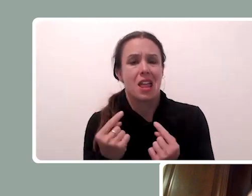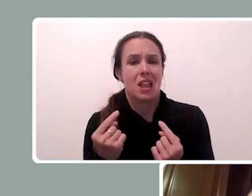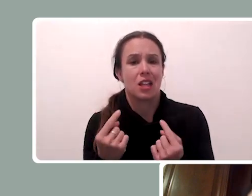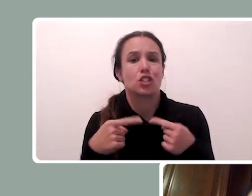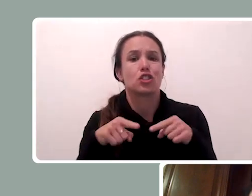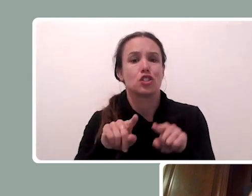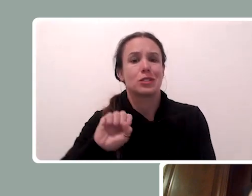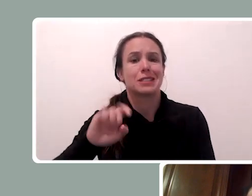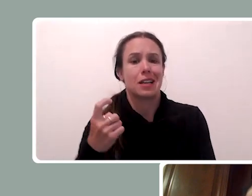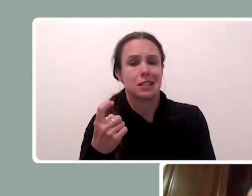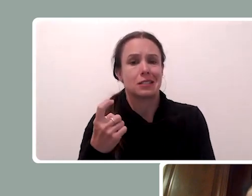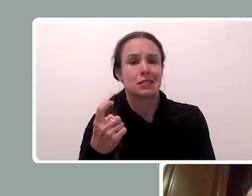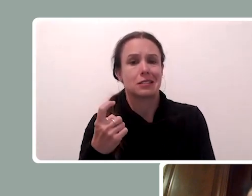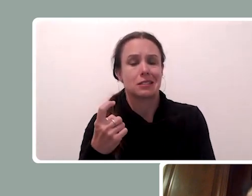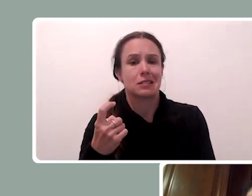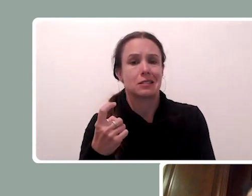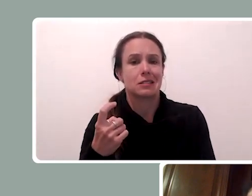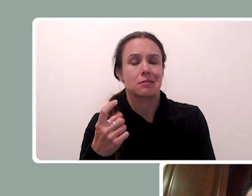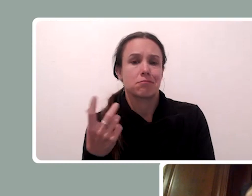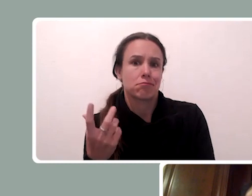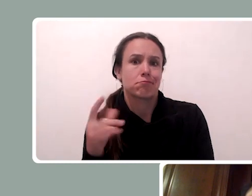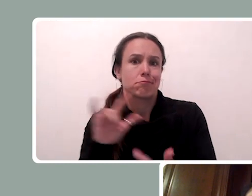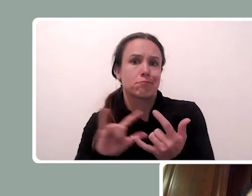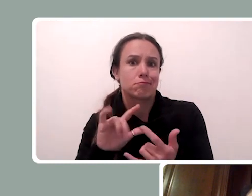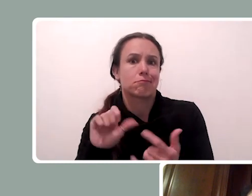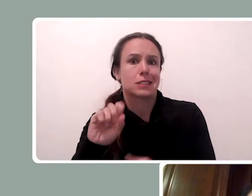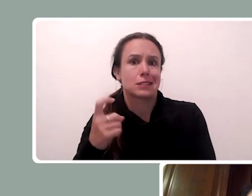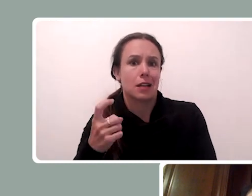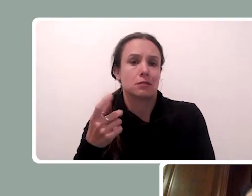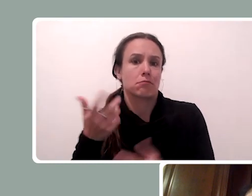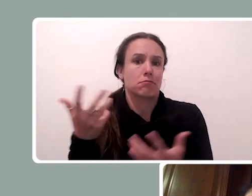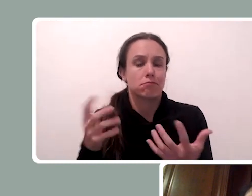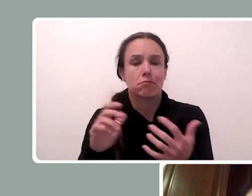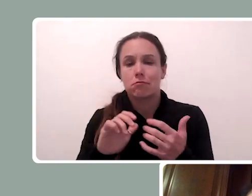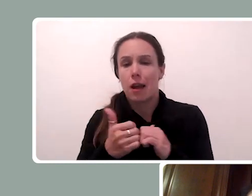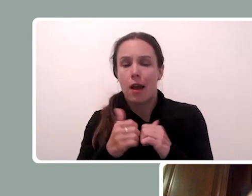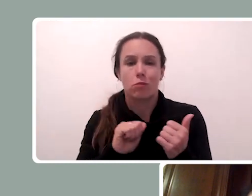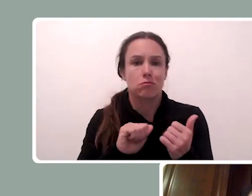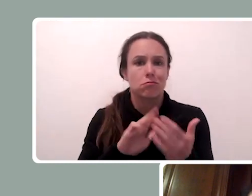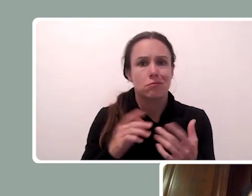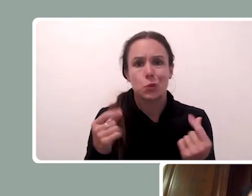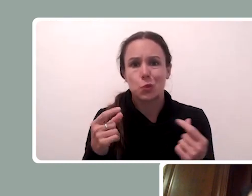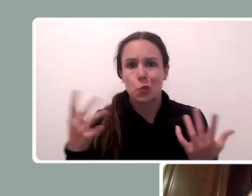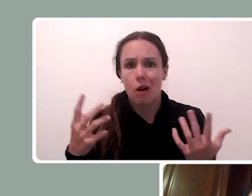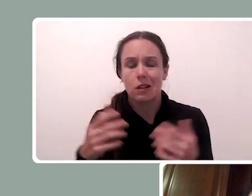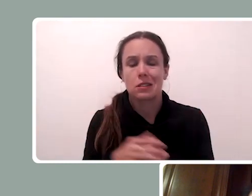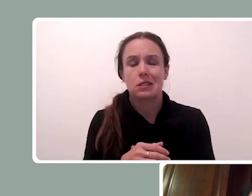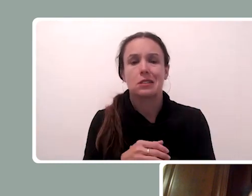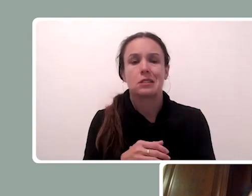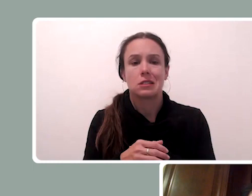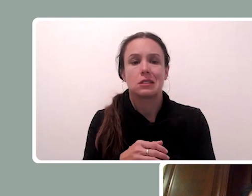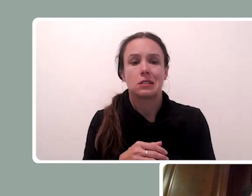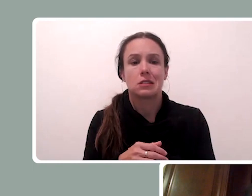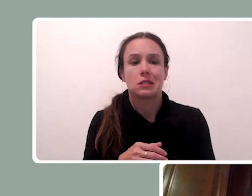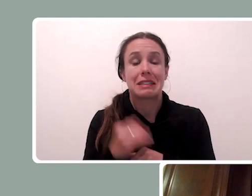sexual intercourse and sexual intimacy. What can be done about it, especially in this setting where people have had